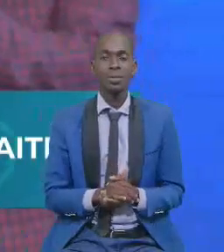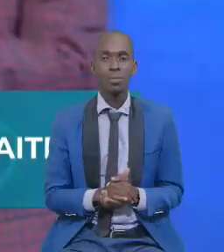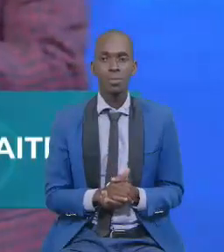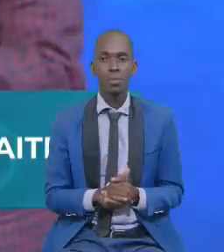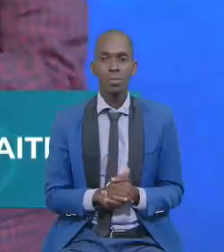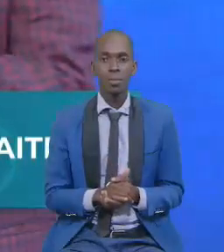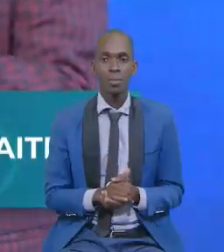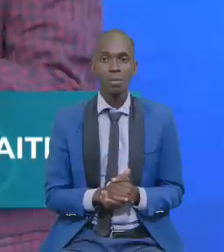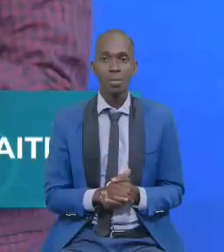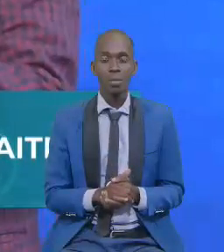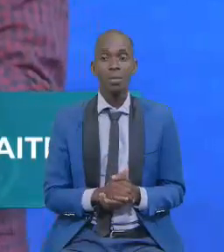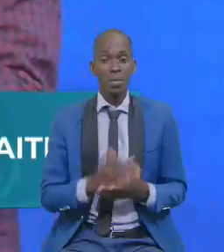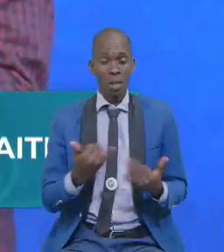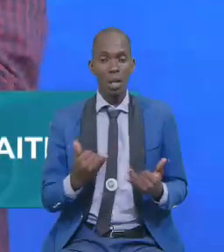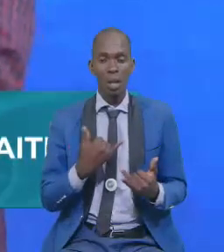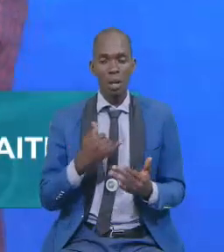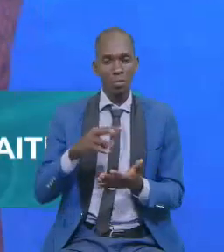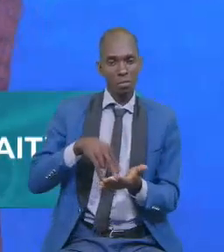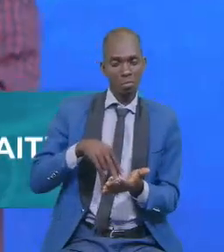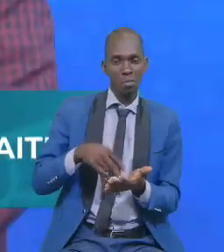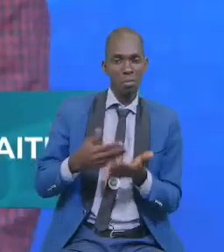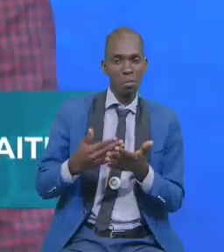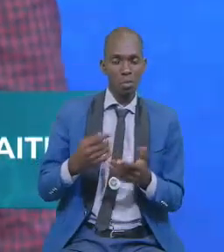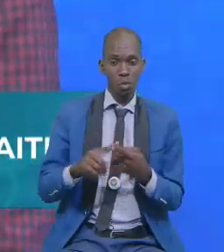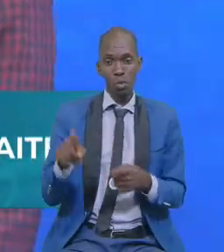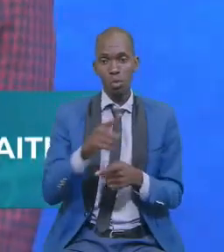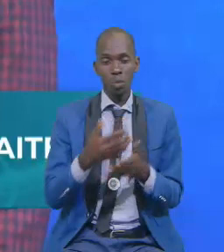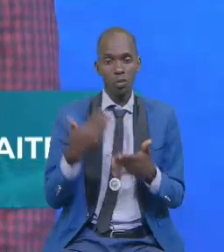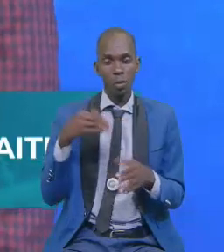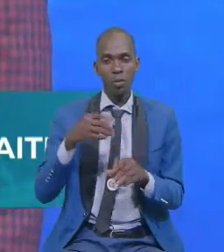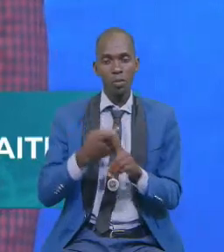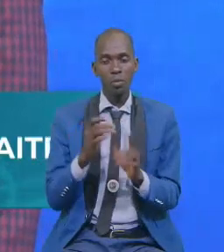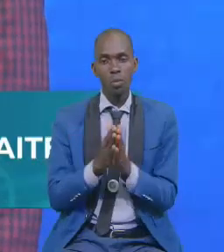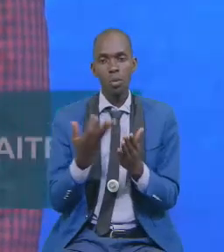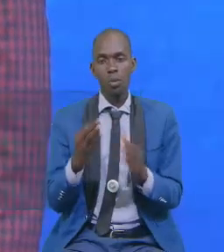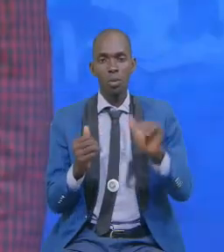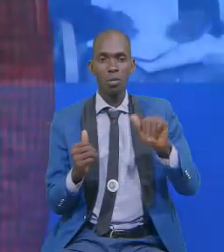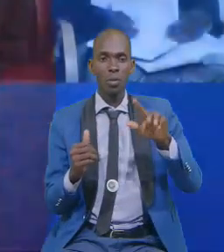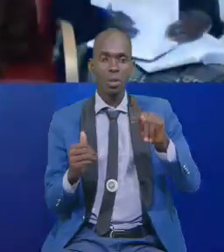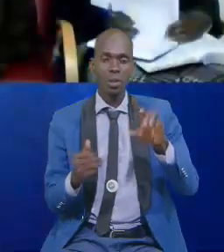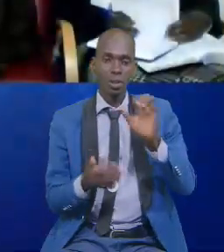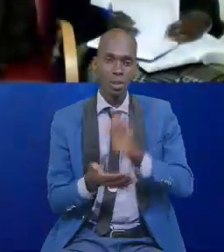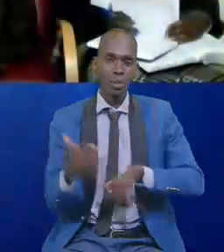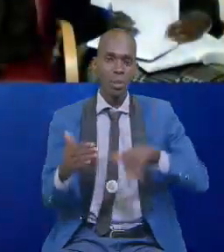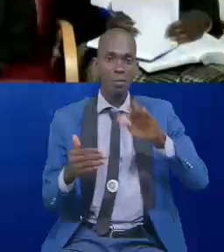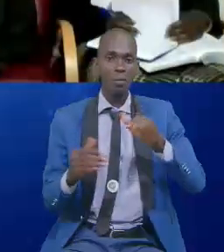Already I've read to you from Acts chapter 15, verse 14.